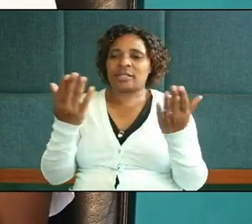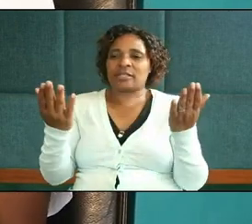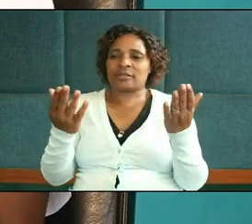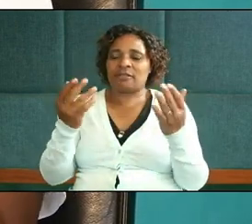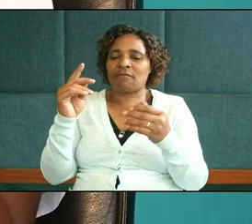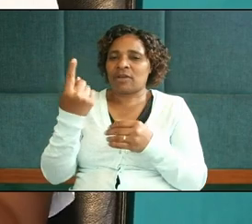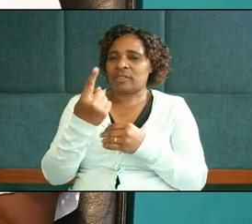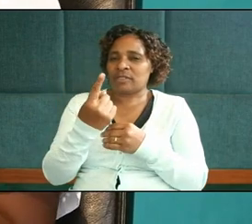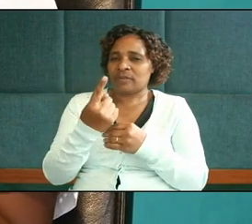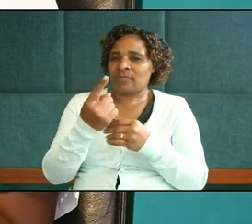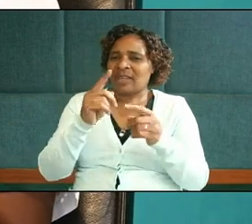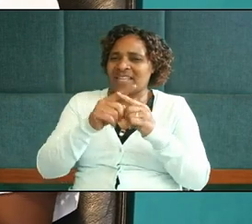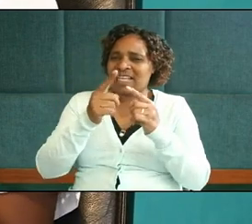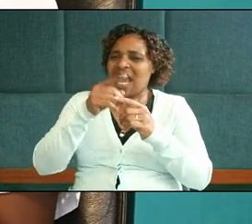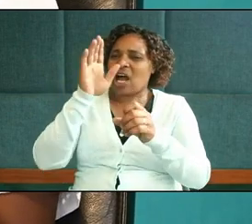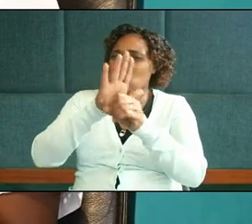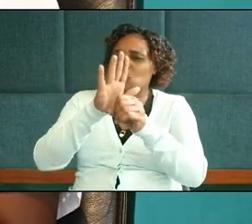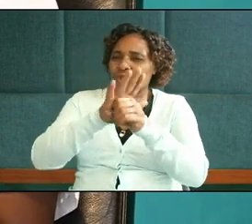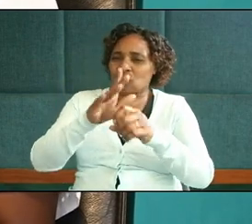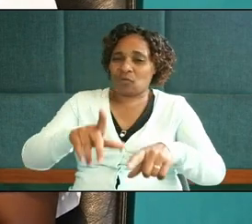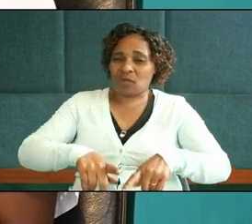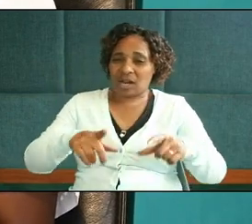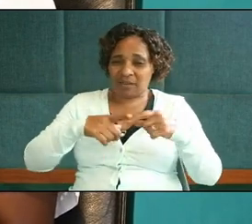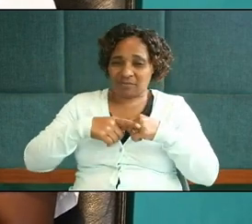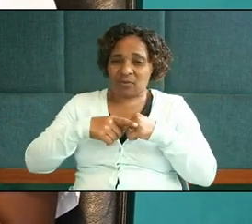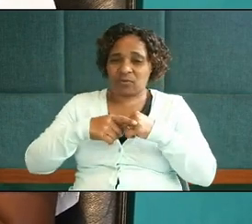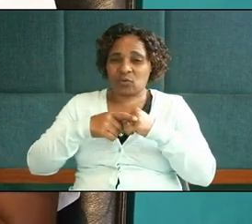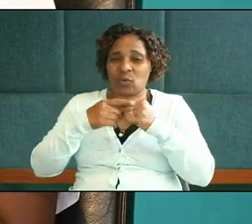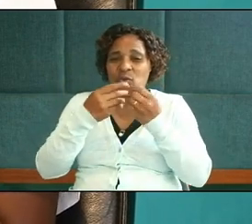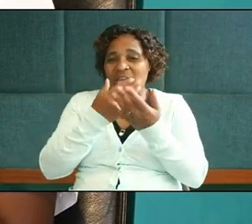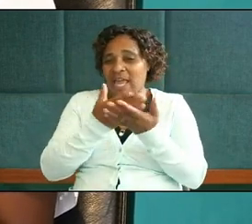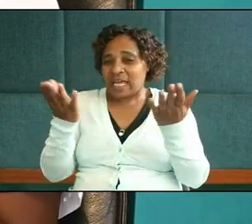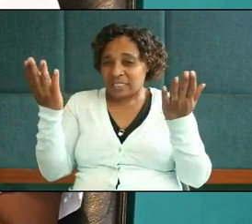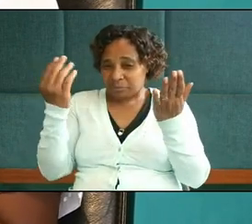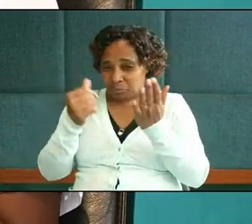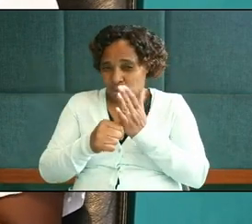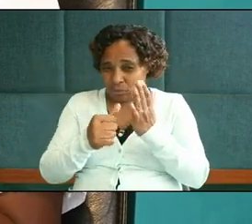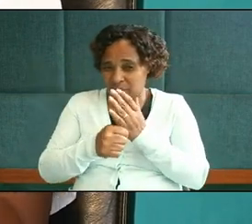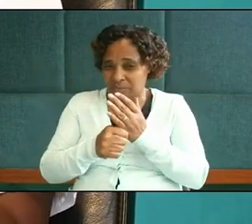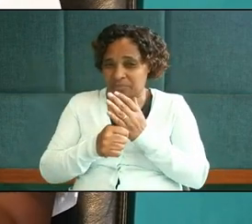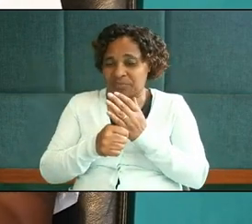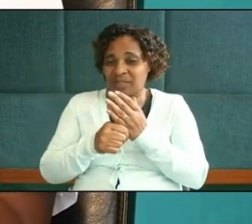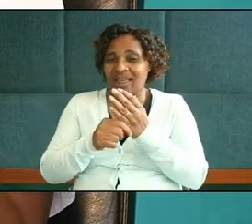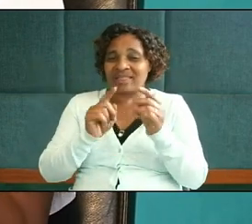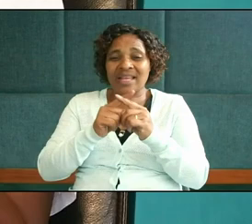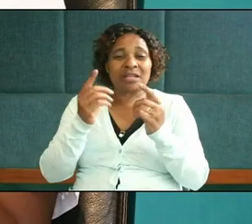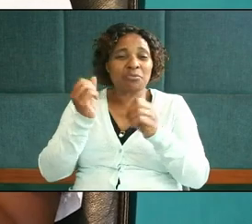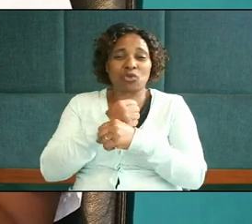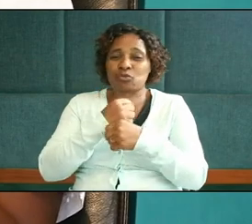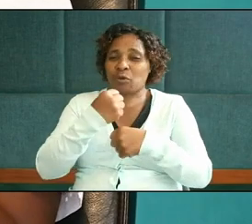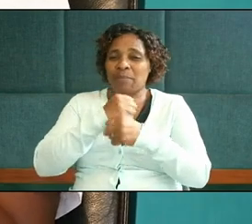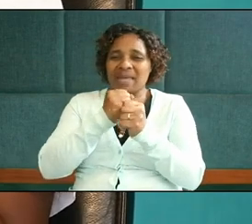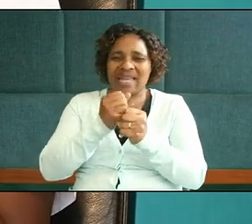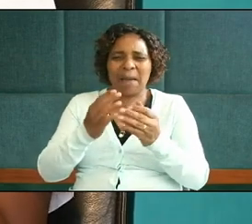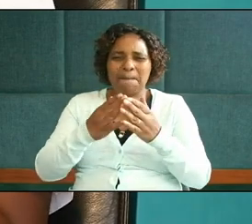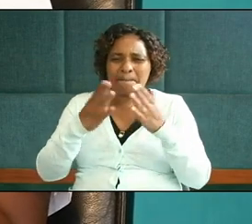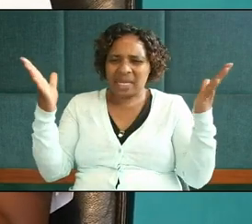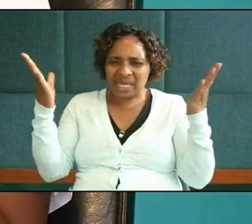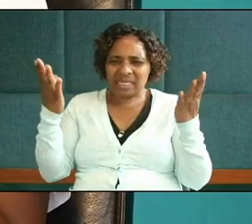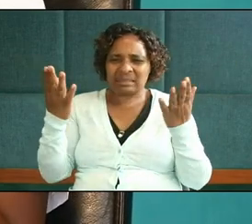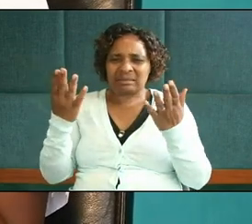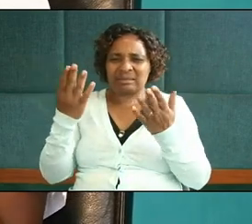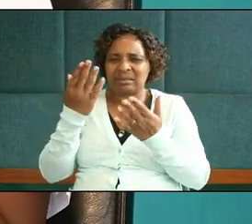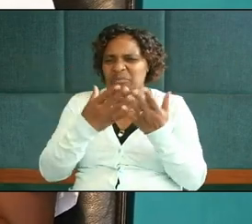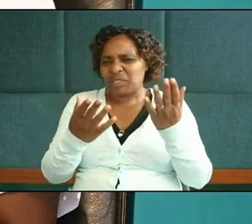the adequate lightness or truthfulness on trifle matters, so that we do not make a big deal of something that is small, and that which